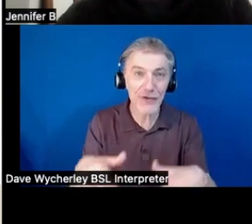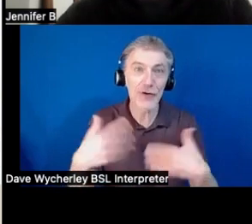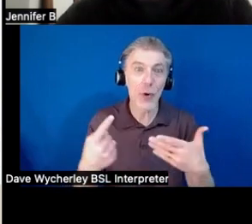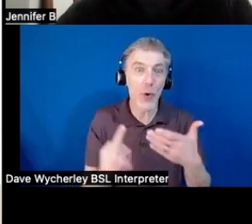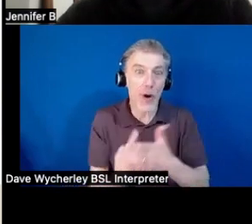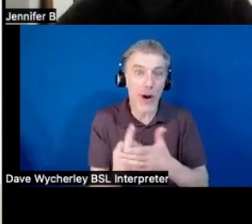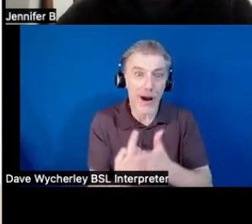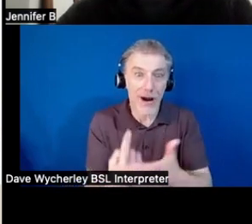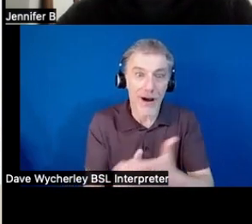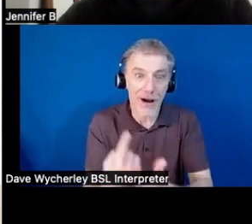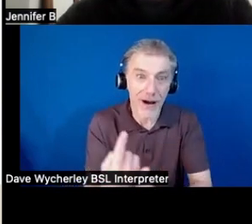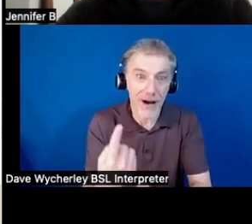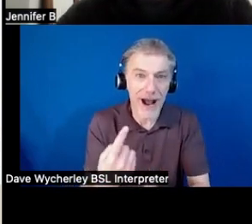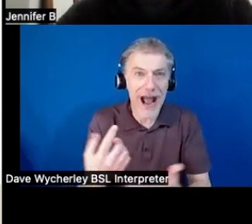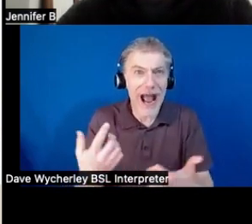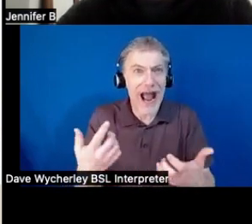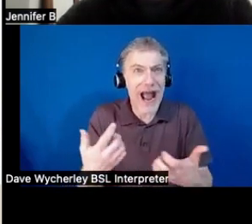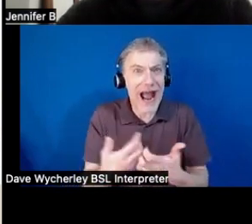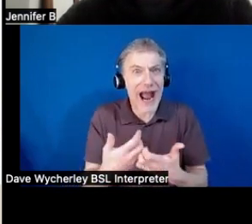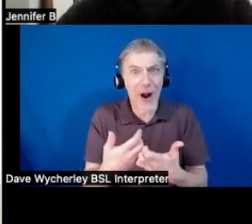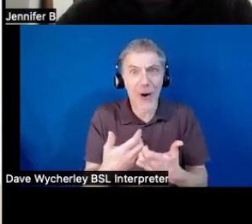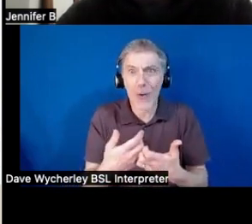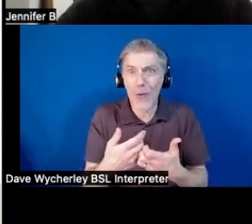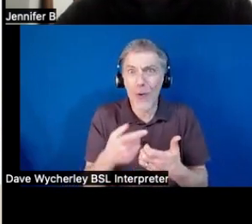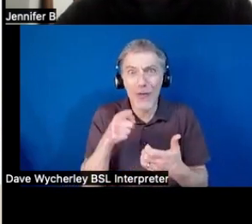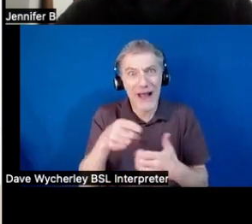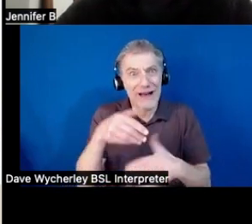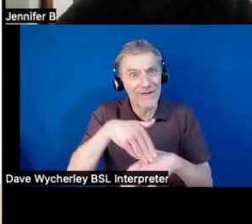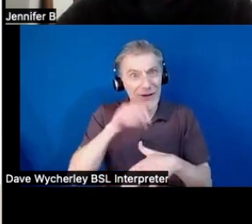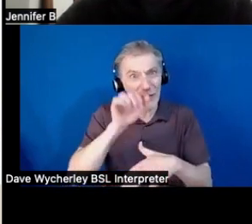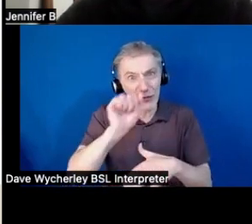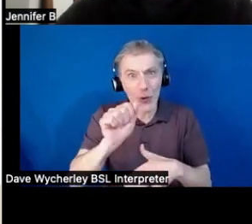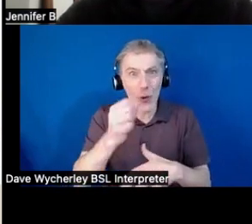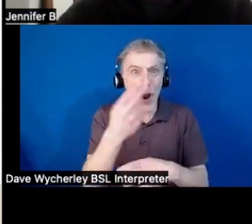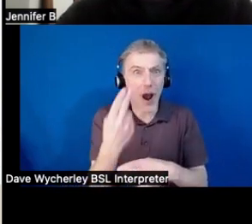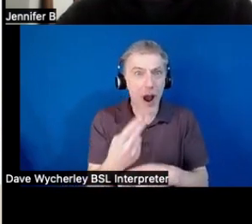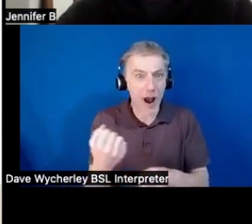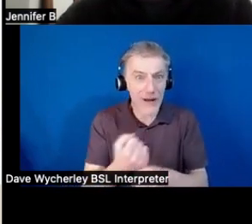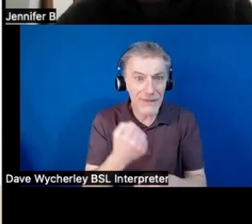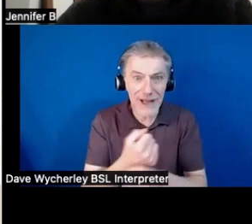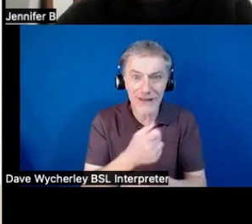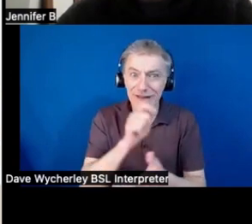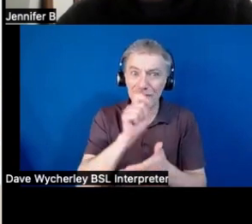art making, writing, or work you produce? Is it an ongoing